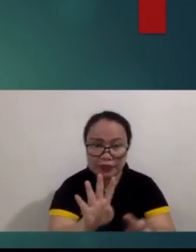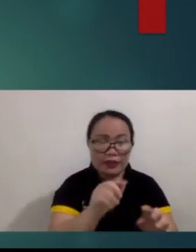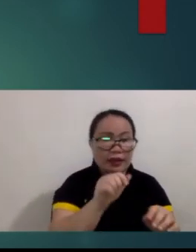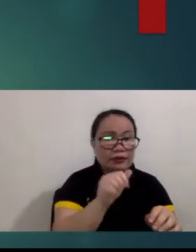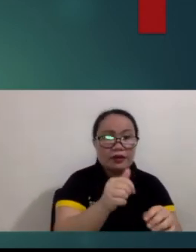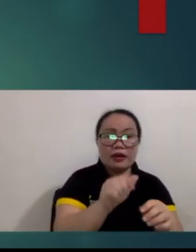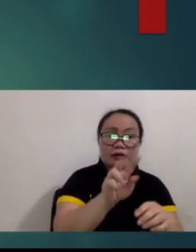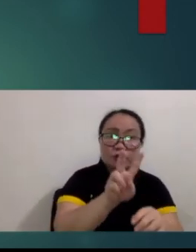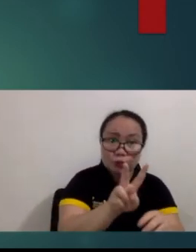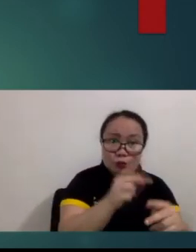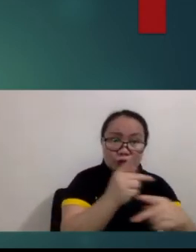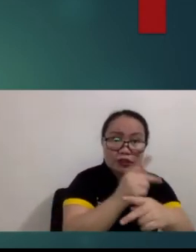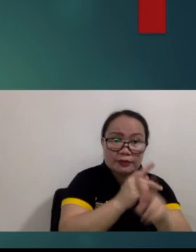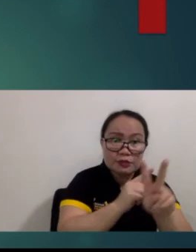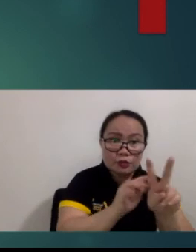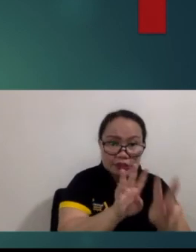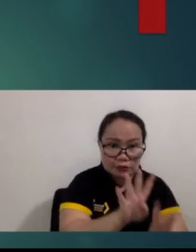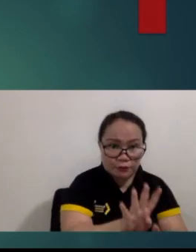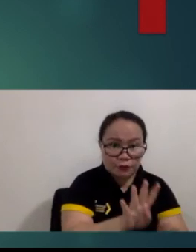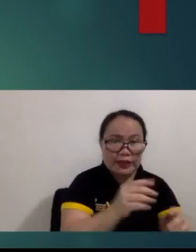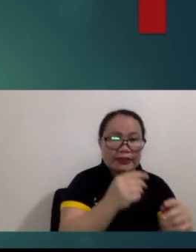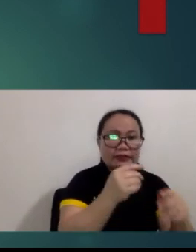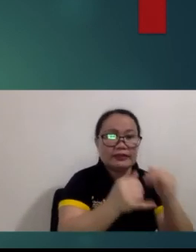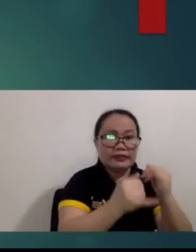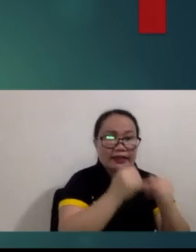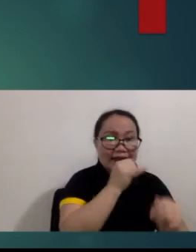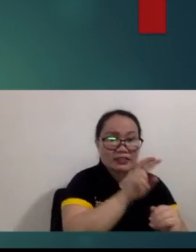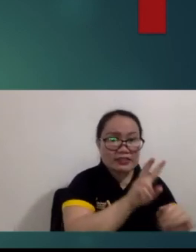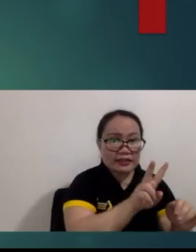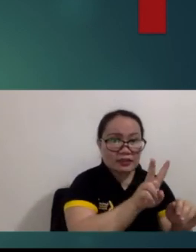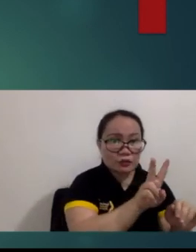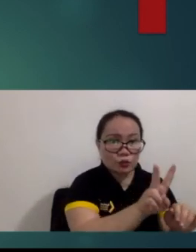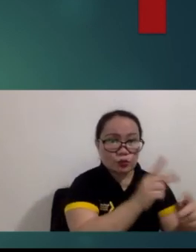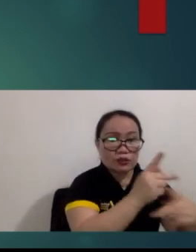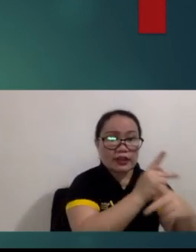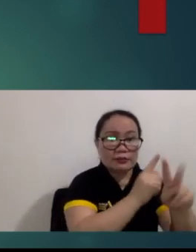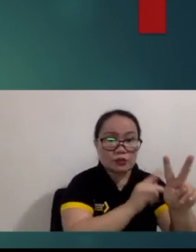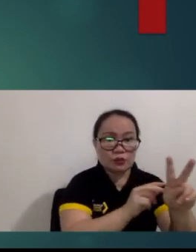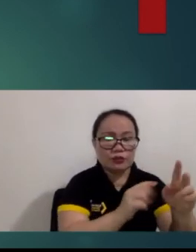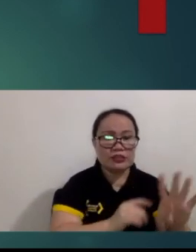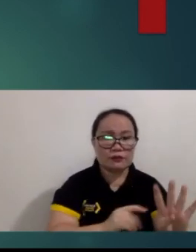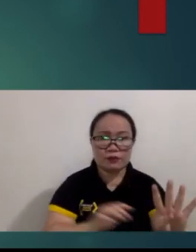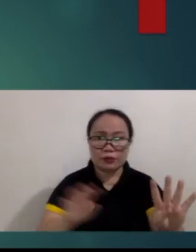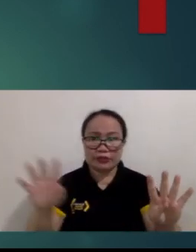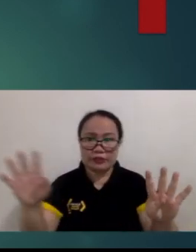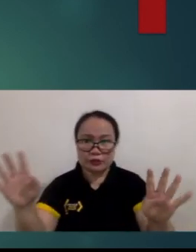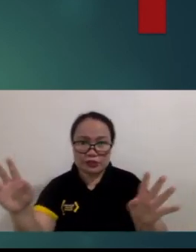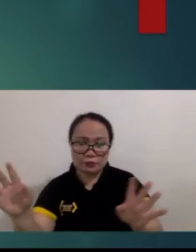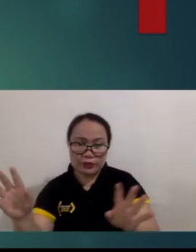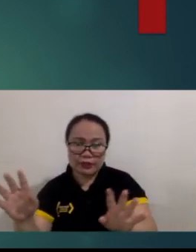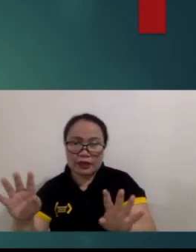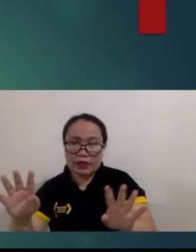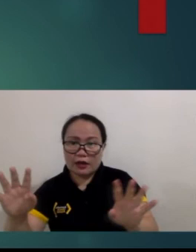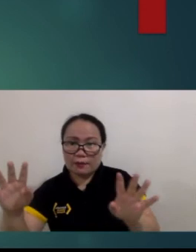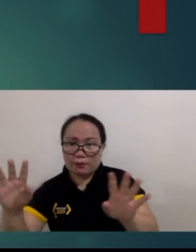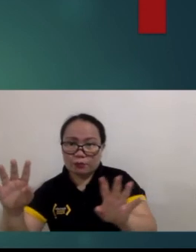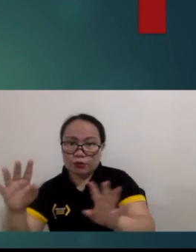4. 2 times 2 is 4, and then the last set 2 times 2 is 4. So